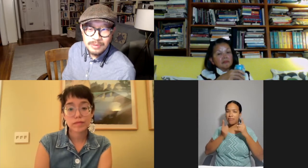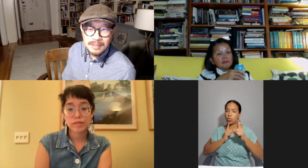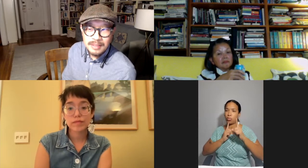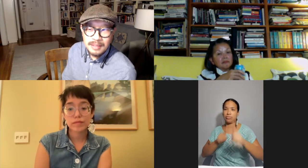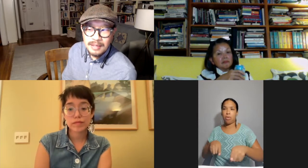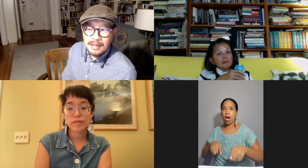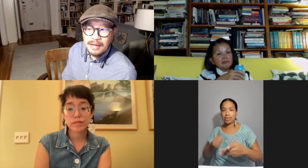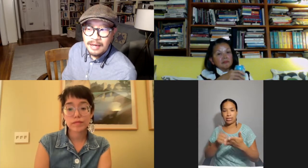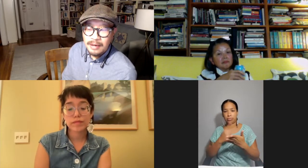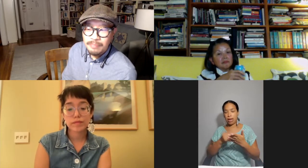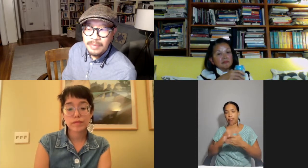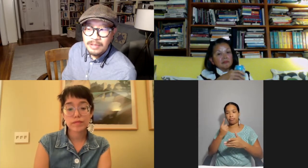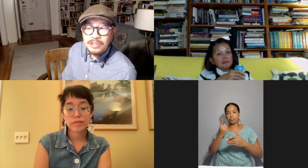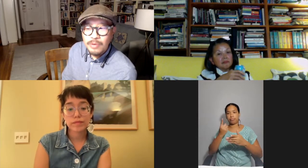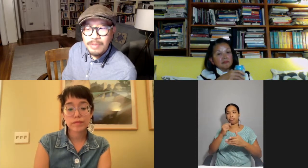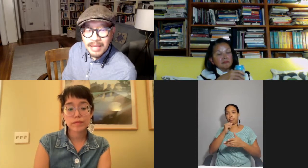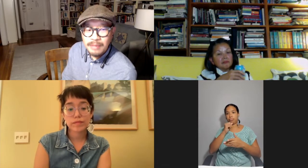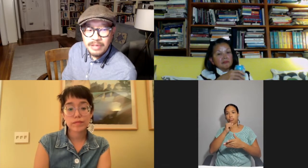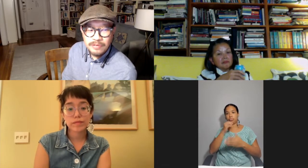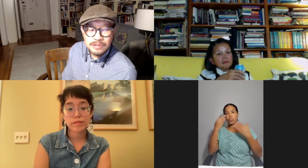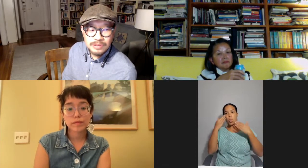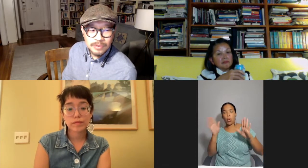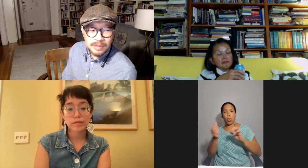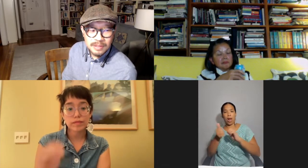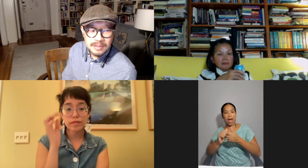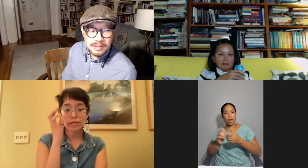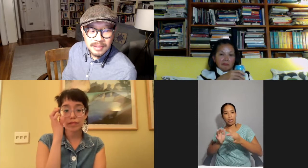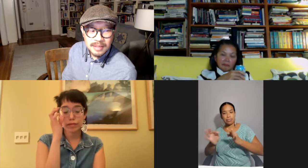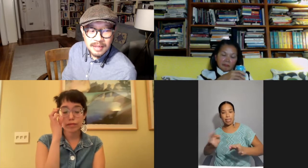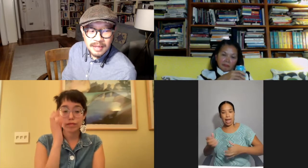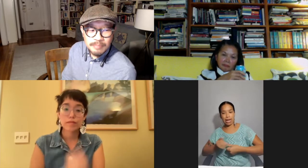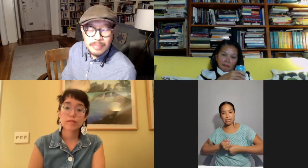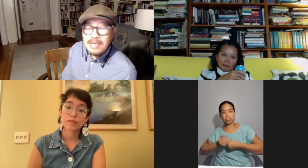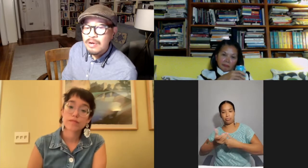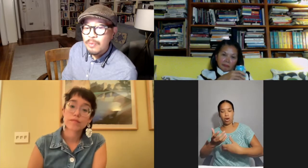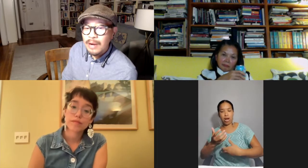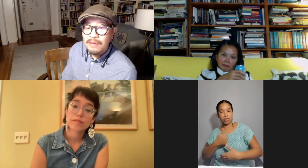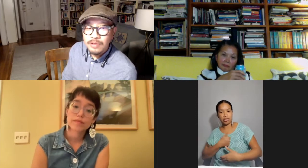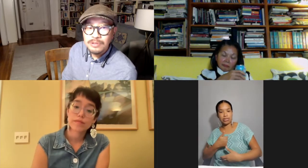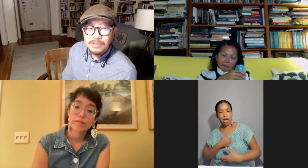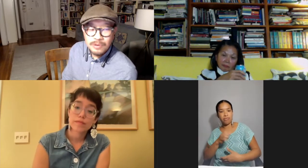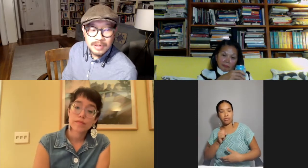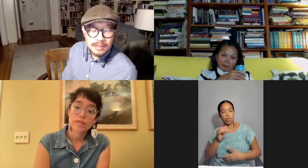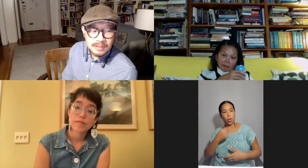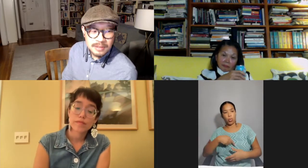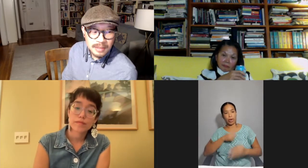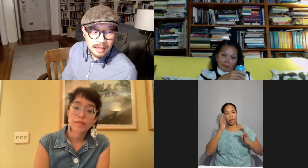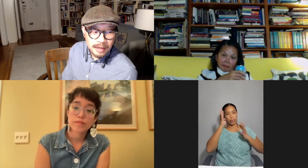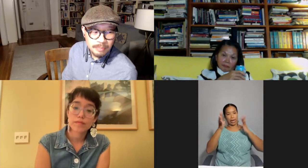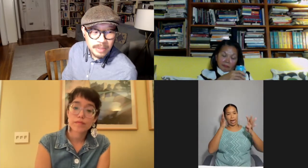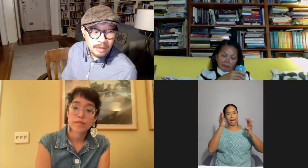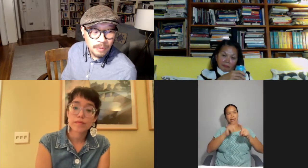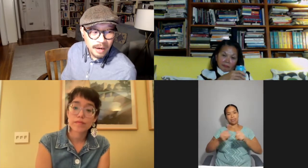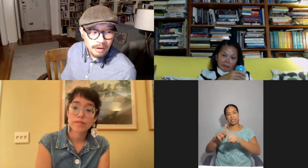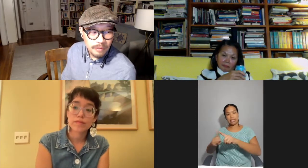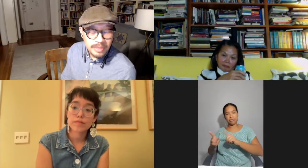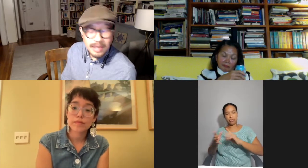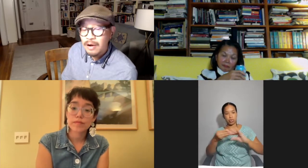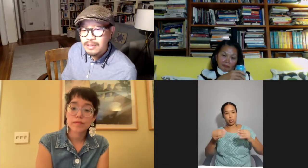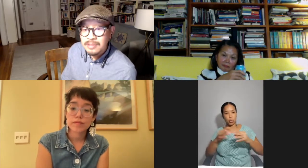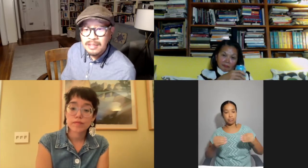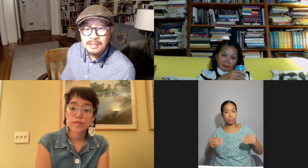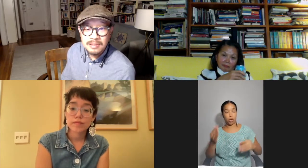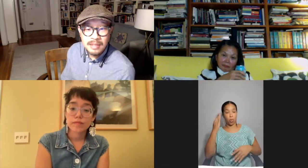to. So we make up different stories. Being aware of those stories, being aware of